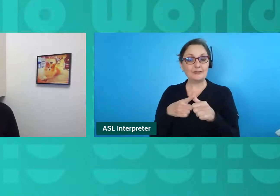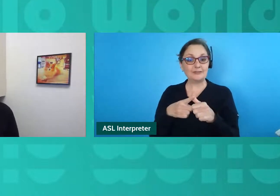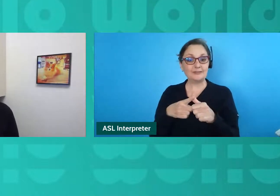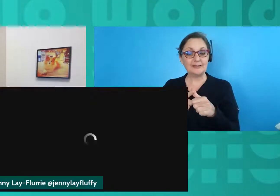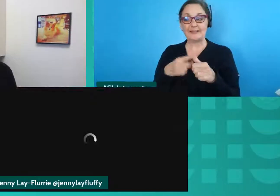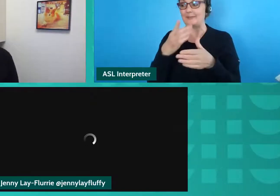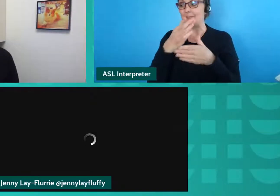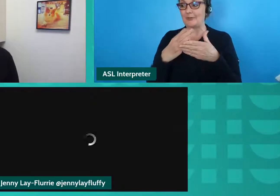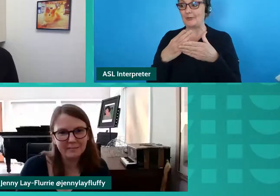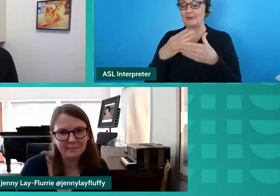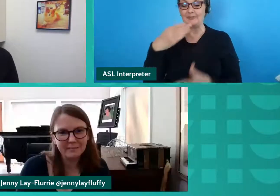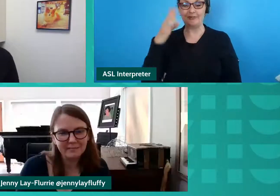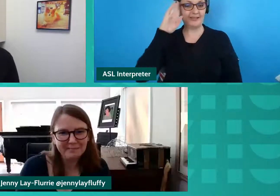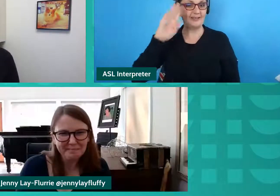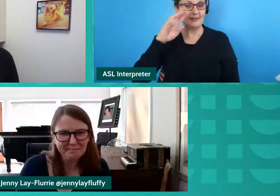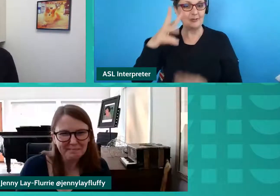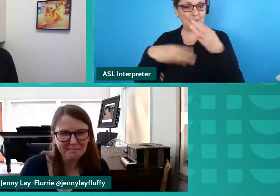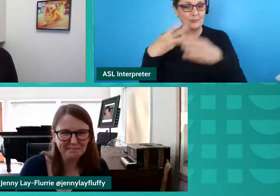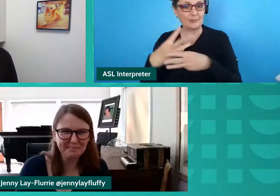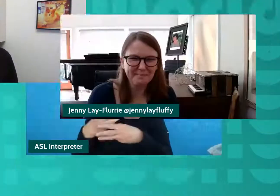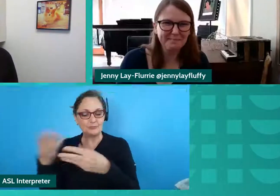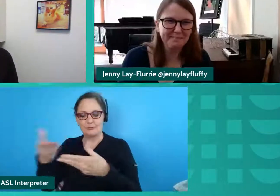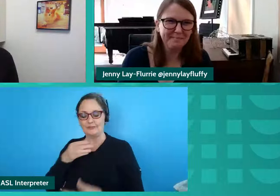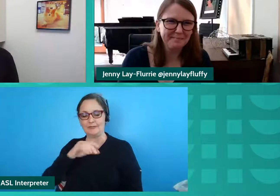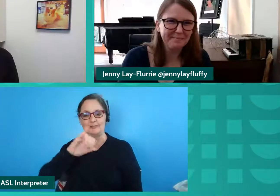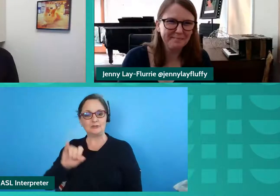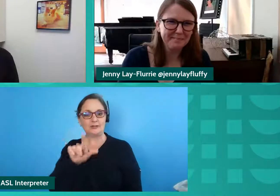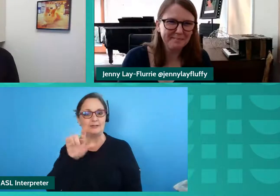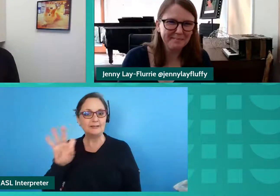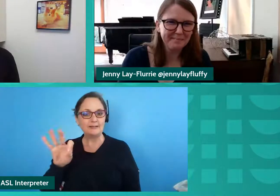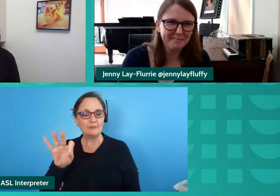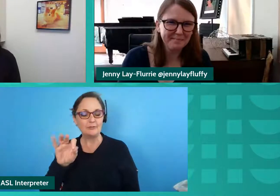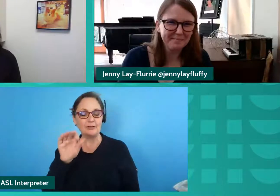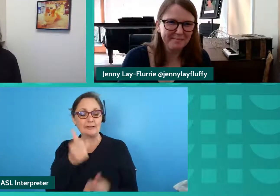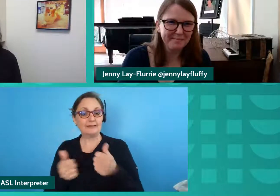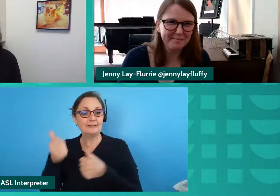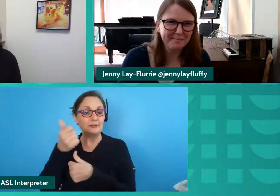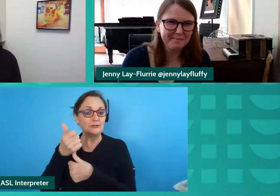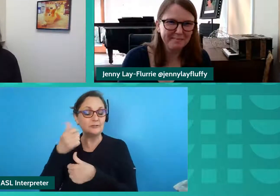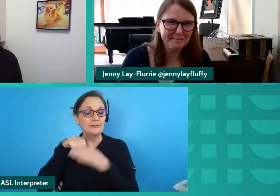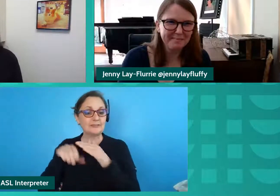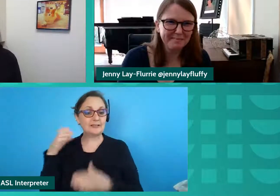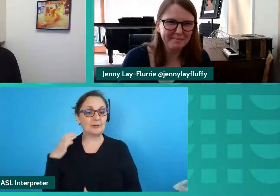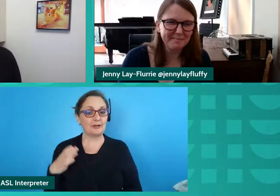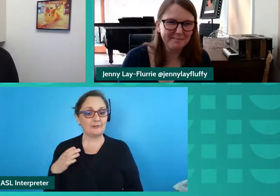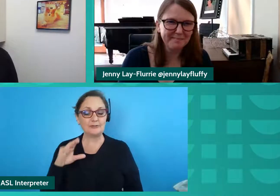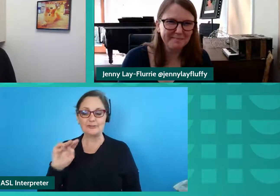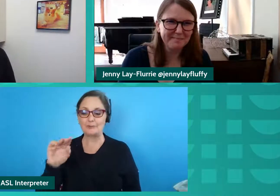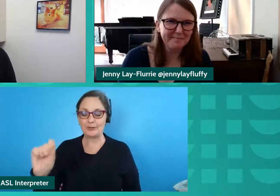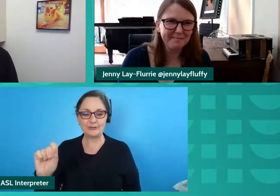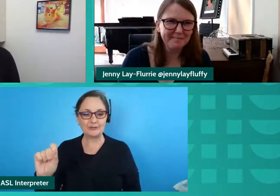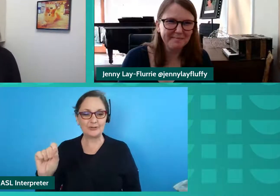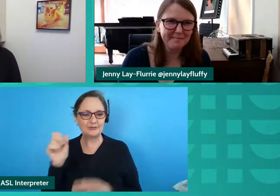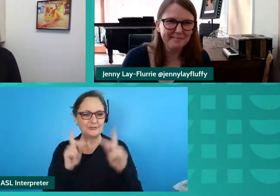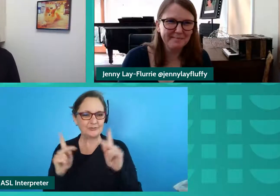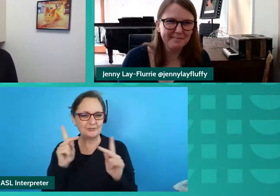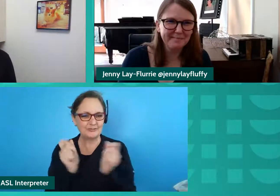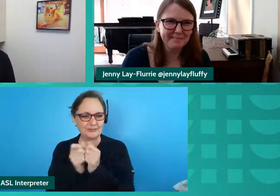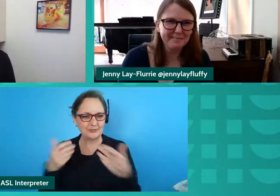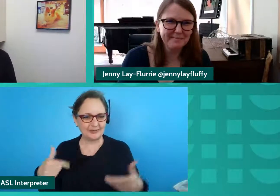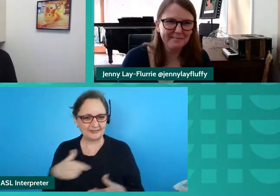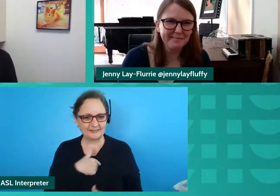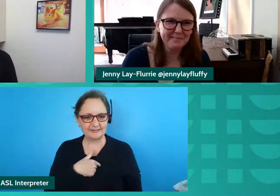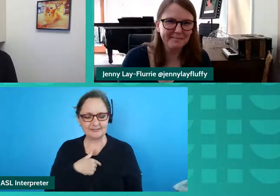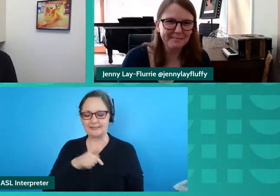Jenny LeFleury, the Chief Accessibility Officer at Microsoft, as a guest with us. Jenny, it's a pleasure to have you here today.